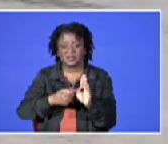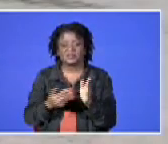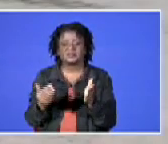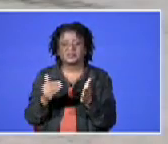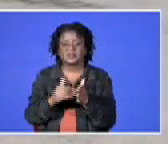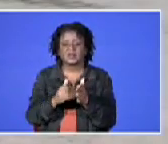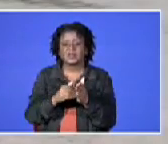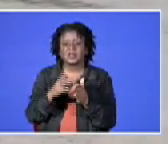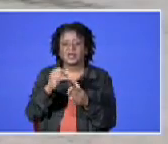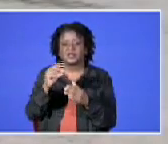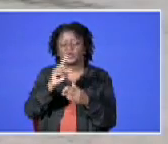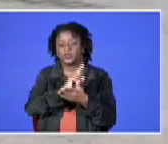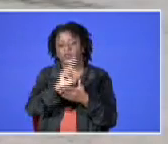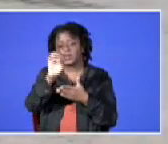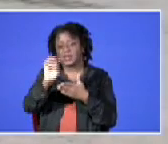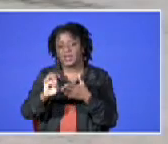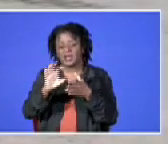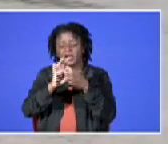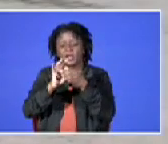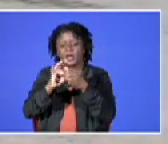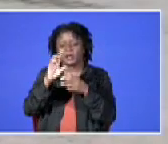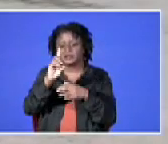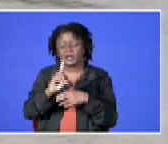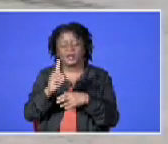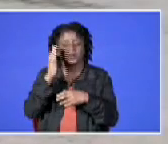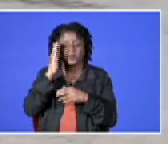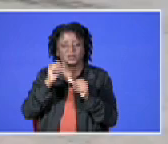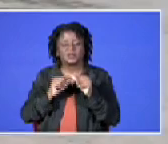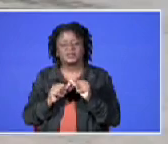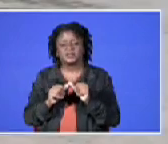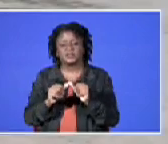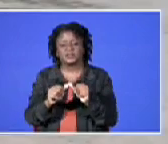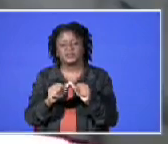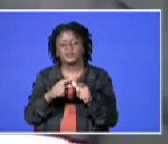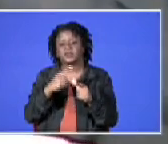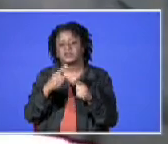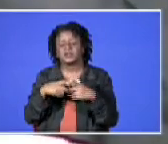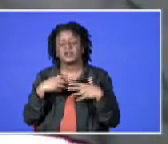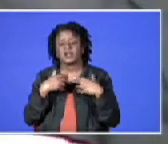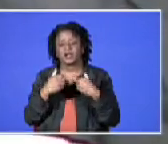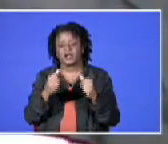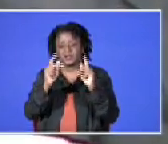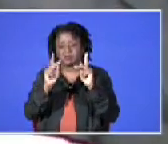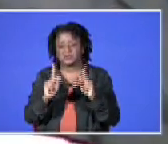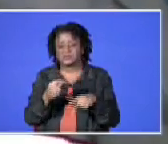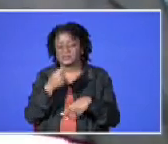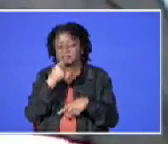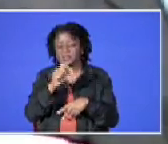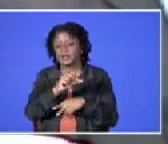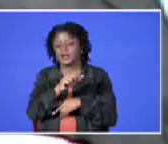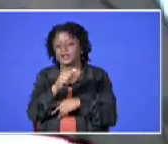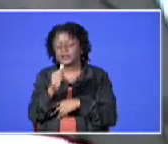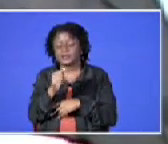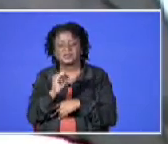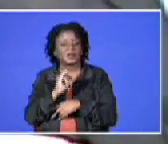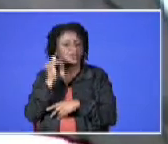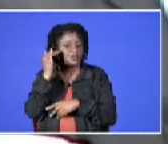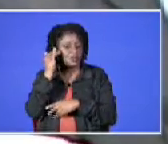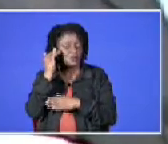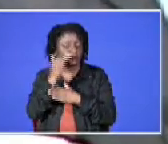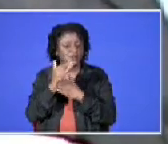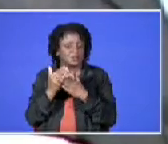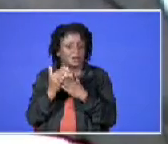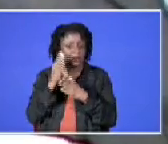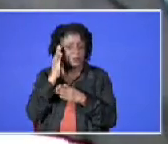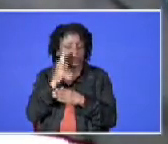weekend lockdowns will continue until health officials advise otherwise. I know that some will be disappointed